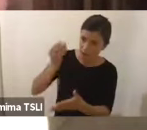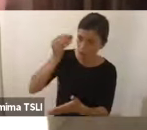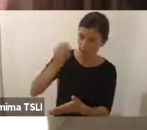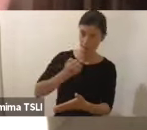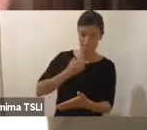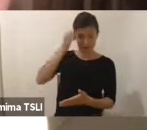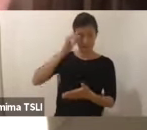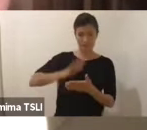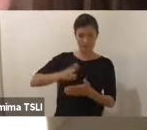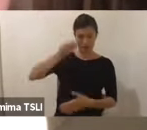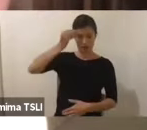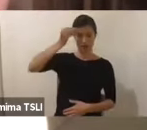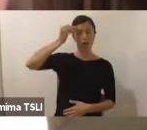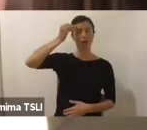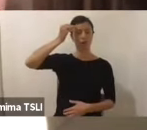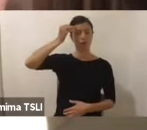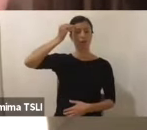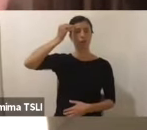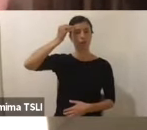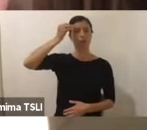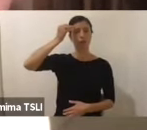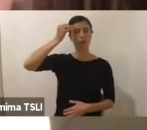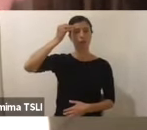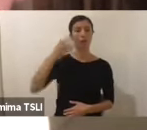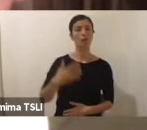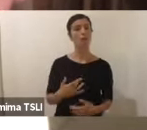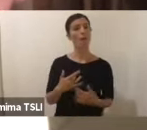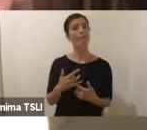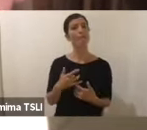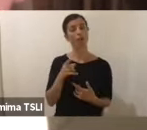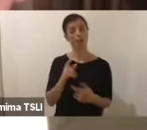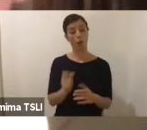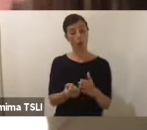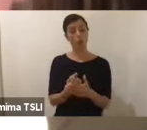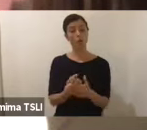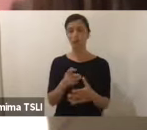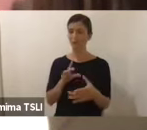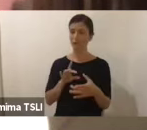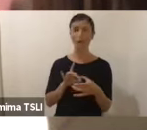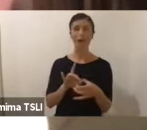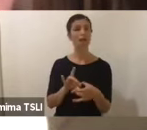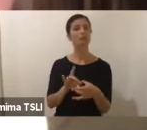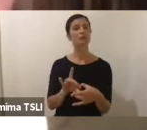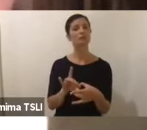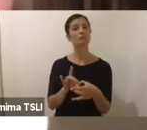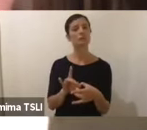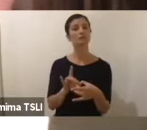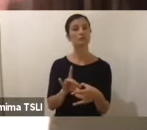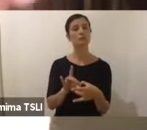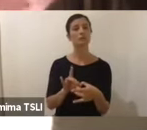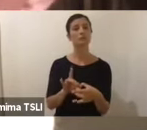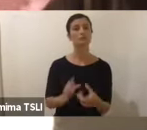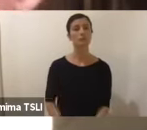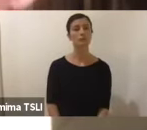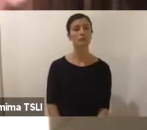uh yes i i i i'd see it as a an opportunity for for engagement and uh uh